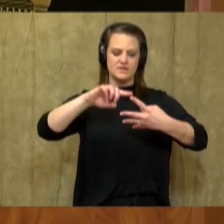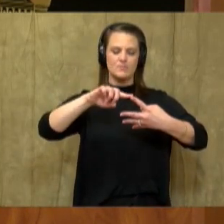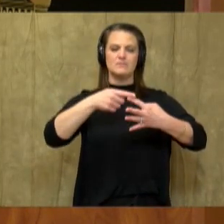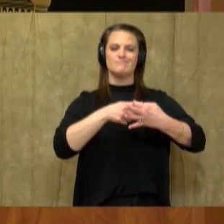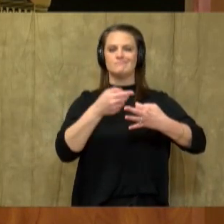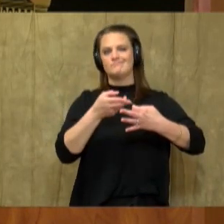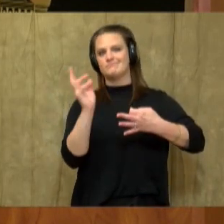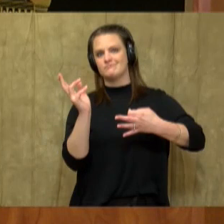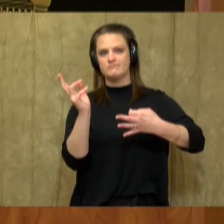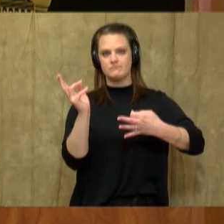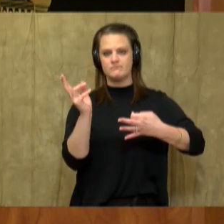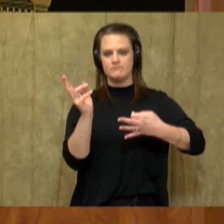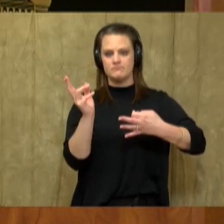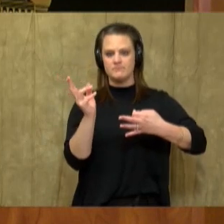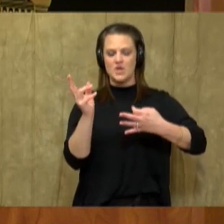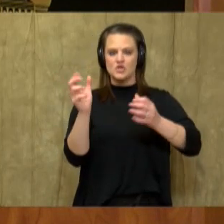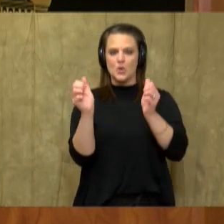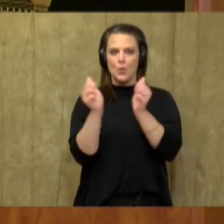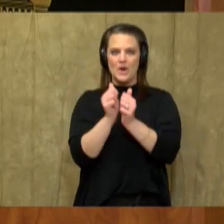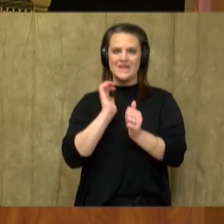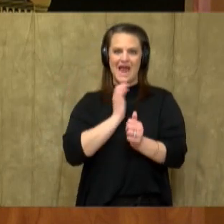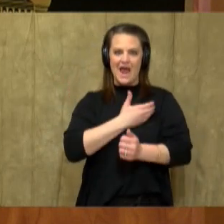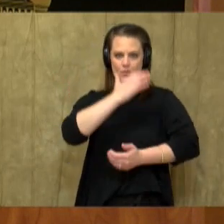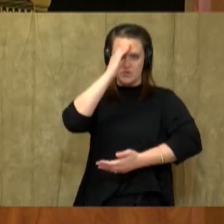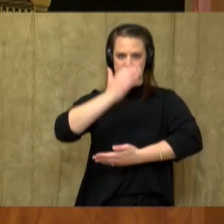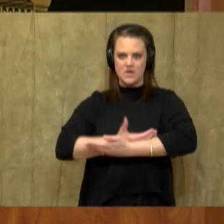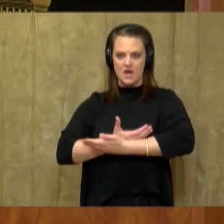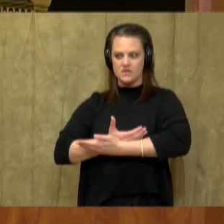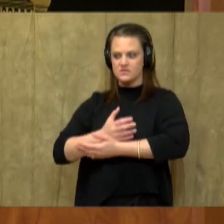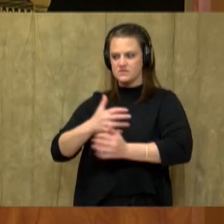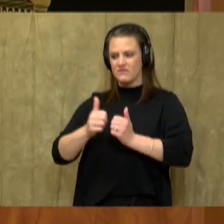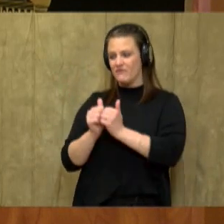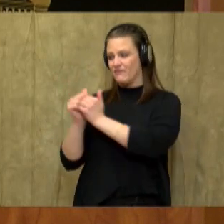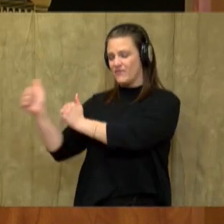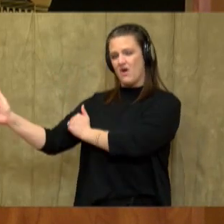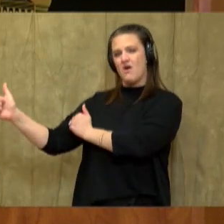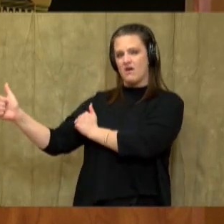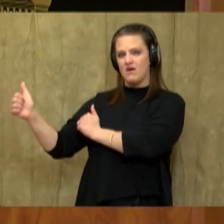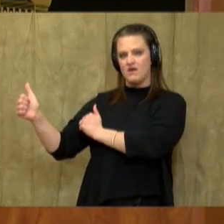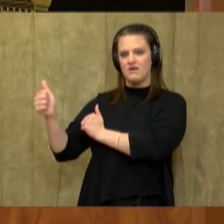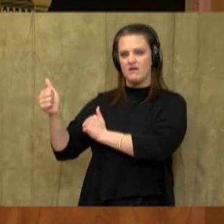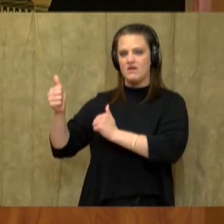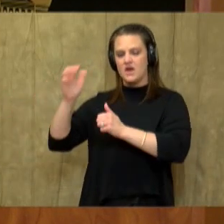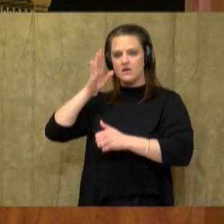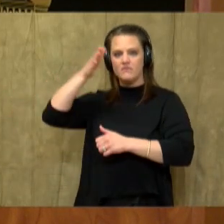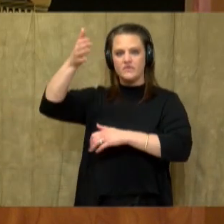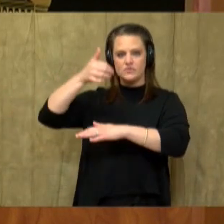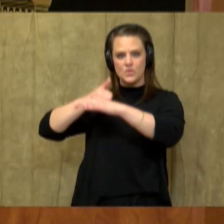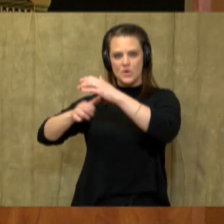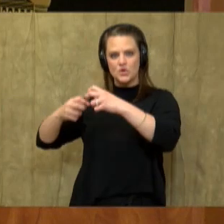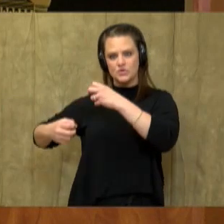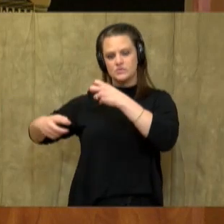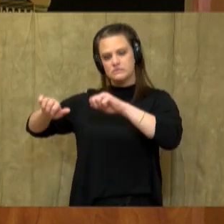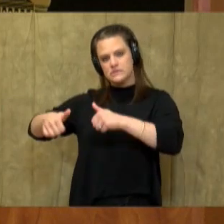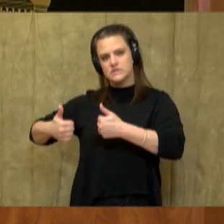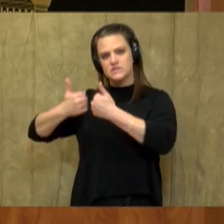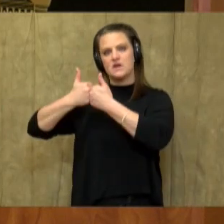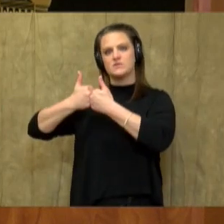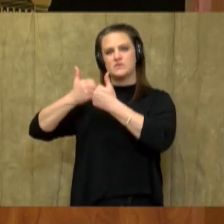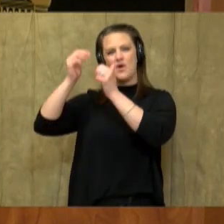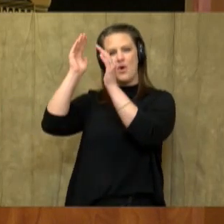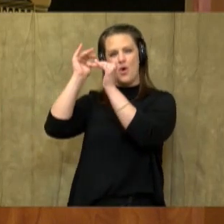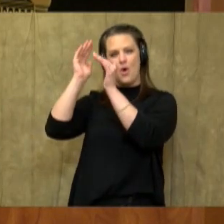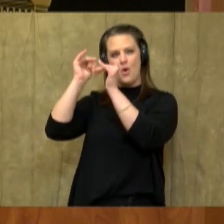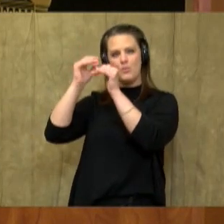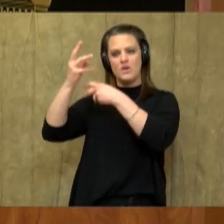here. He says, with America's sons in the field far away, with America's future under challenge right here at home, with our hopes